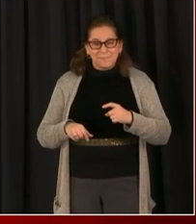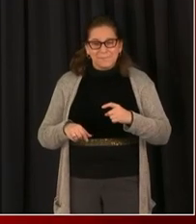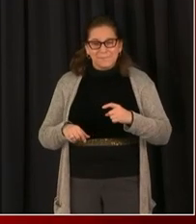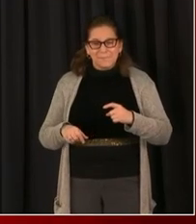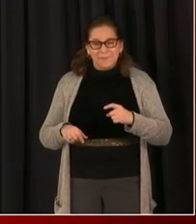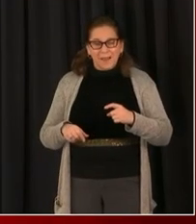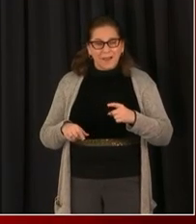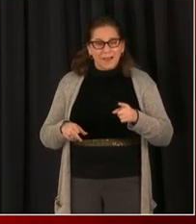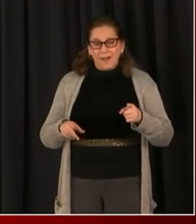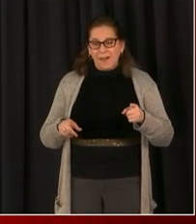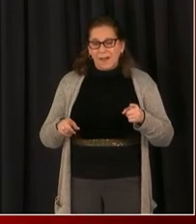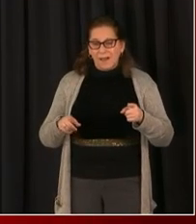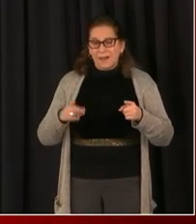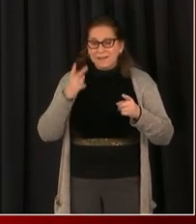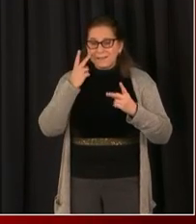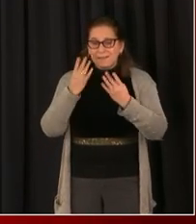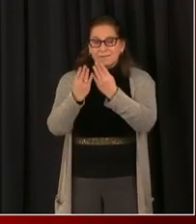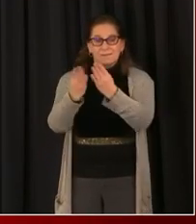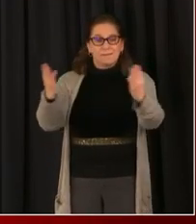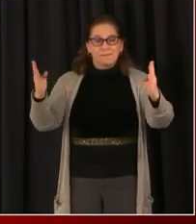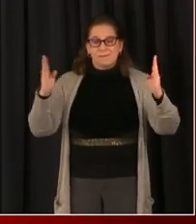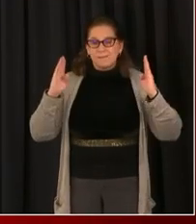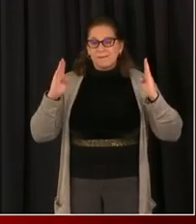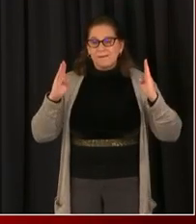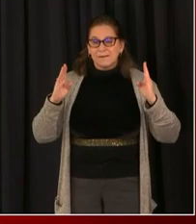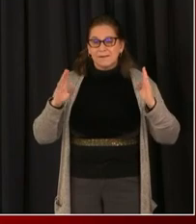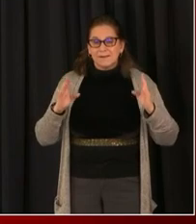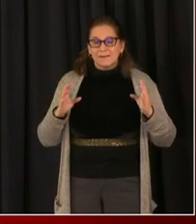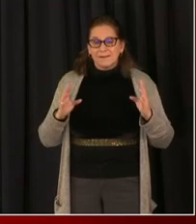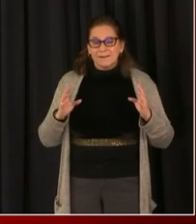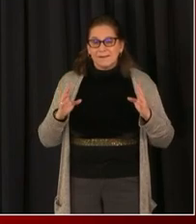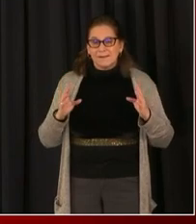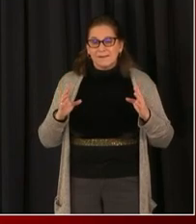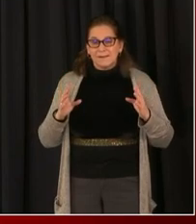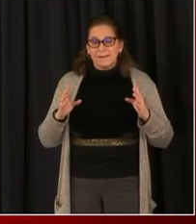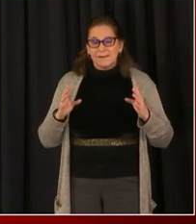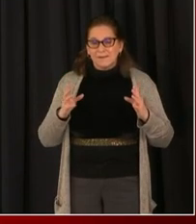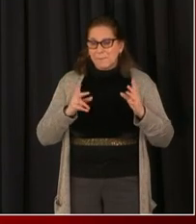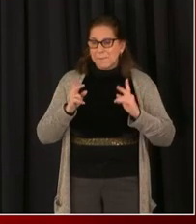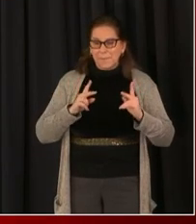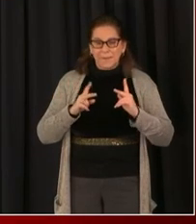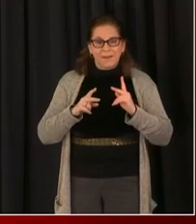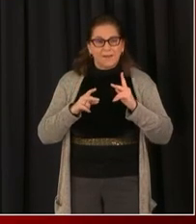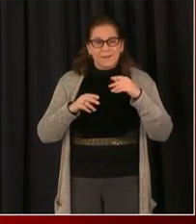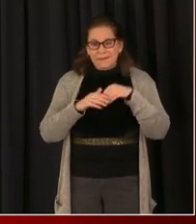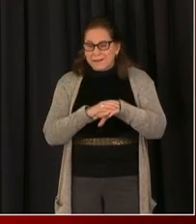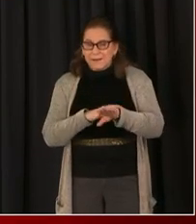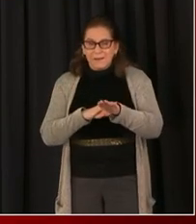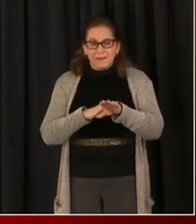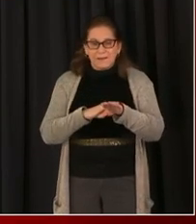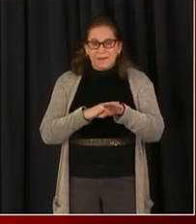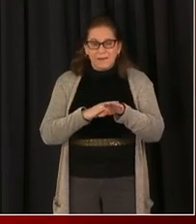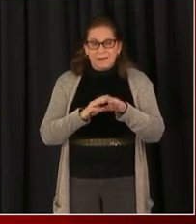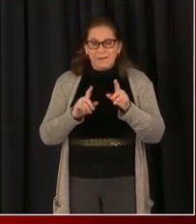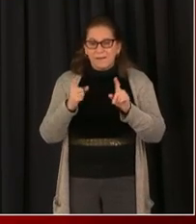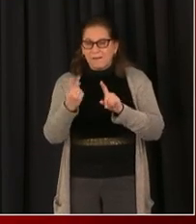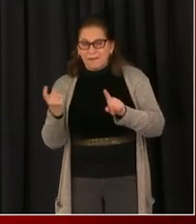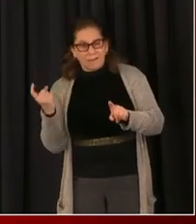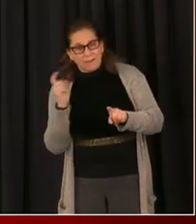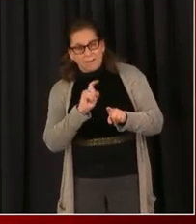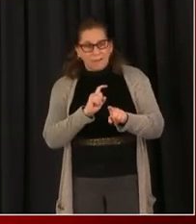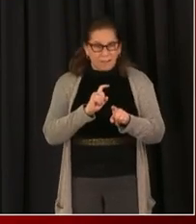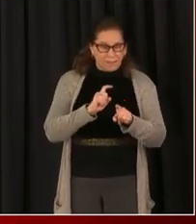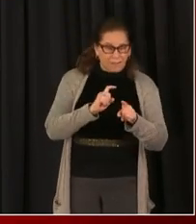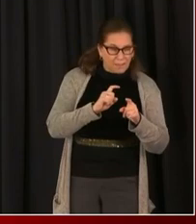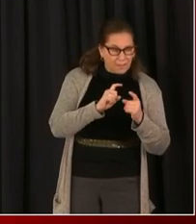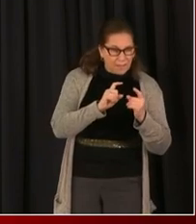like. But then, they come in and they want to talk. So what do? They kind of go to the side of the plexiglass, or they stand